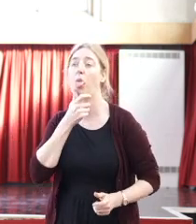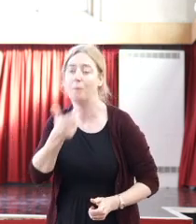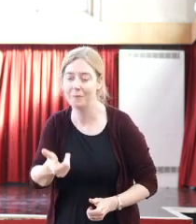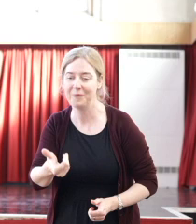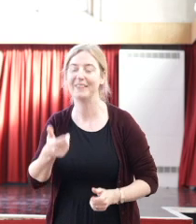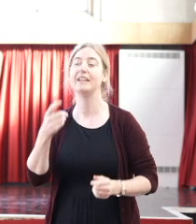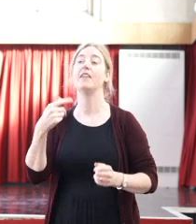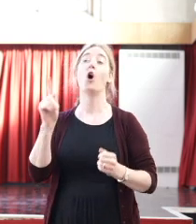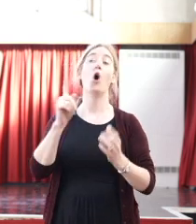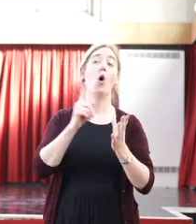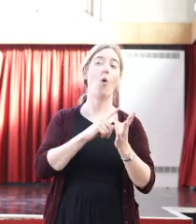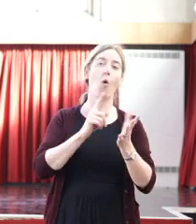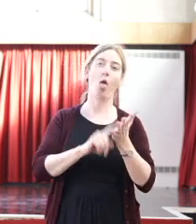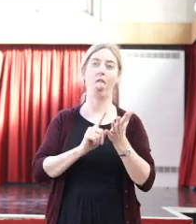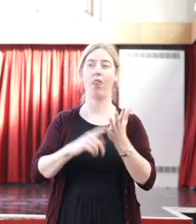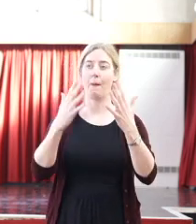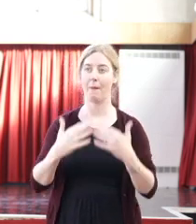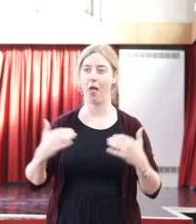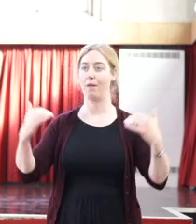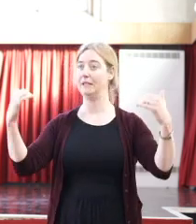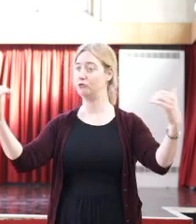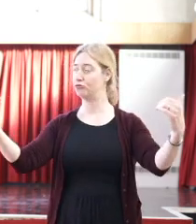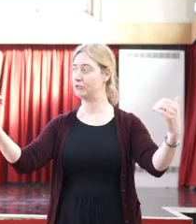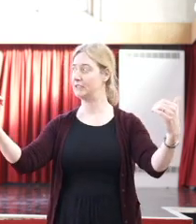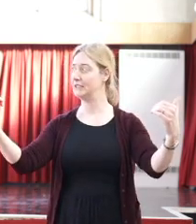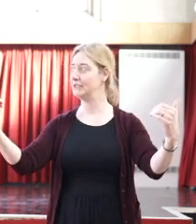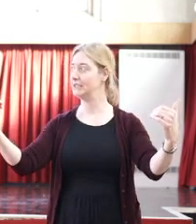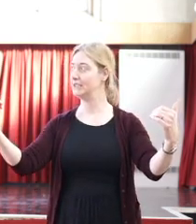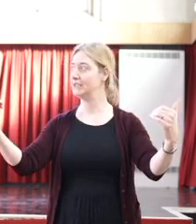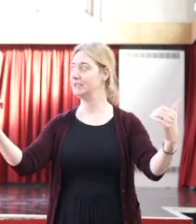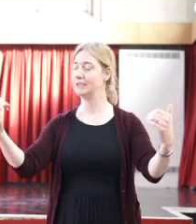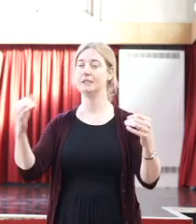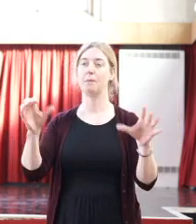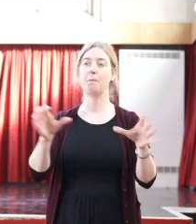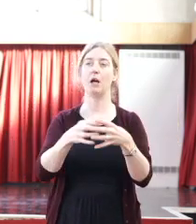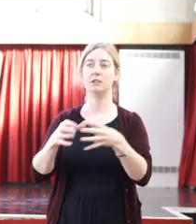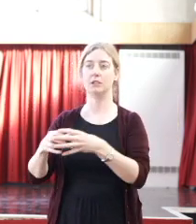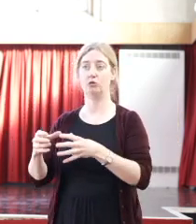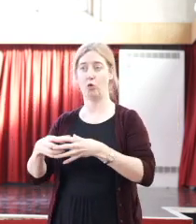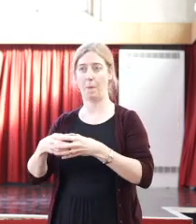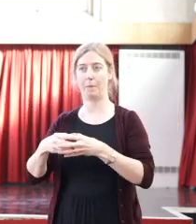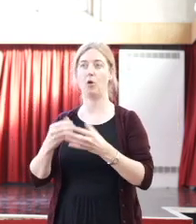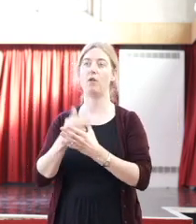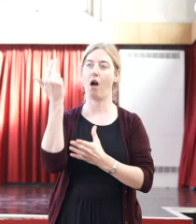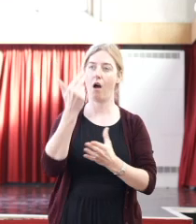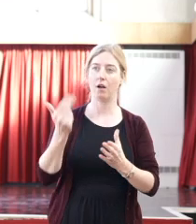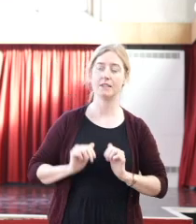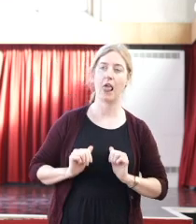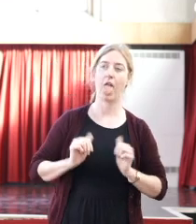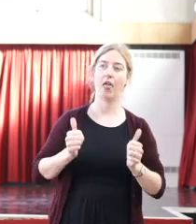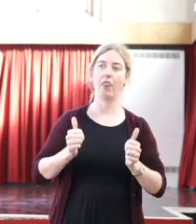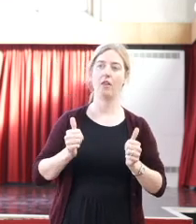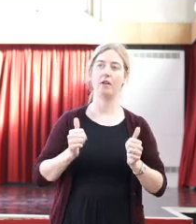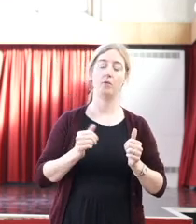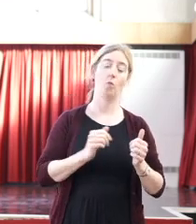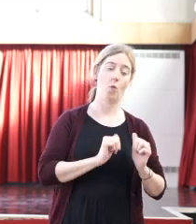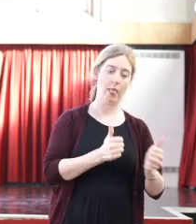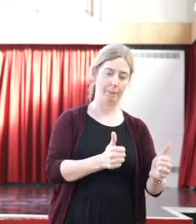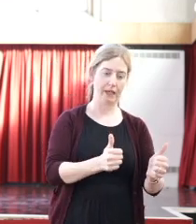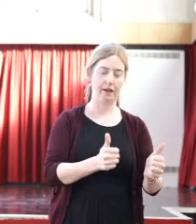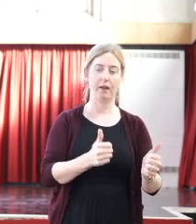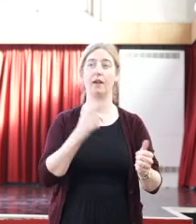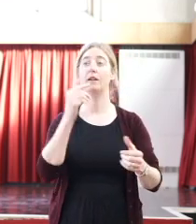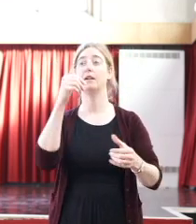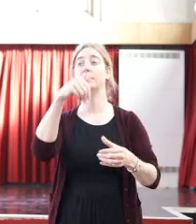and slightly slower, and then I won't stumble. The all-party parliamentary group on arts, health and well-being found that participation